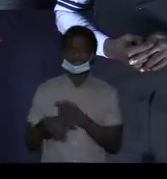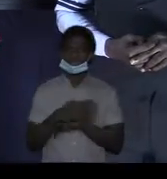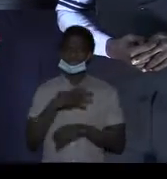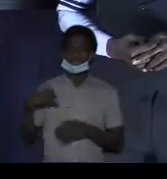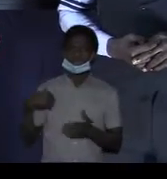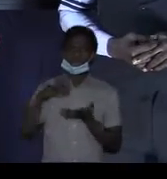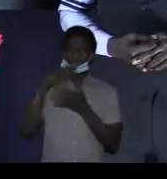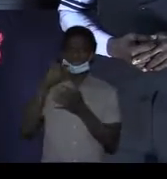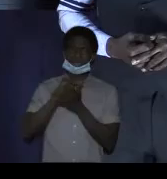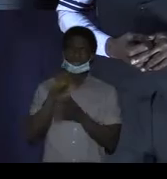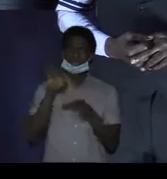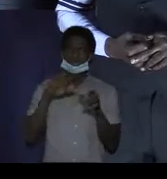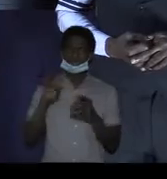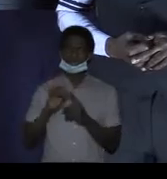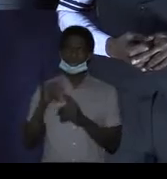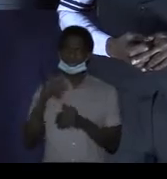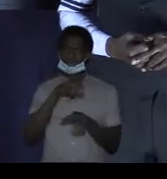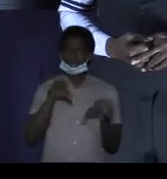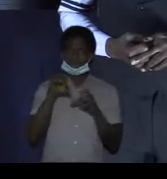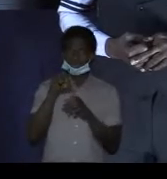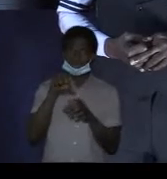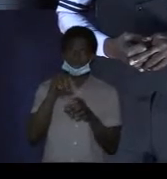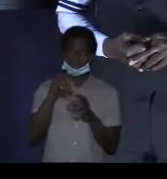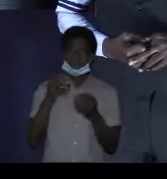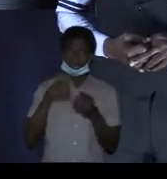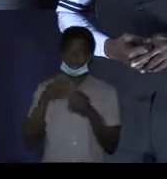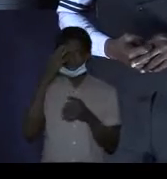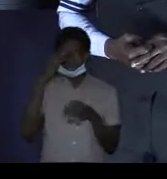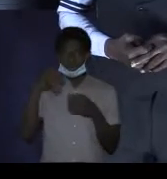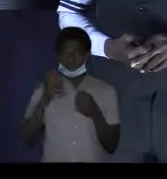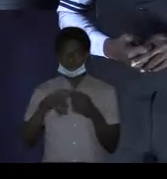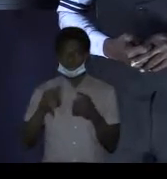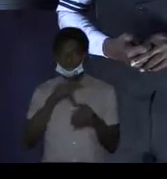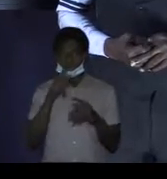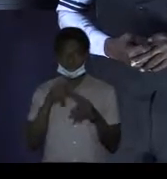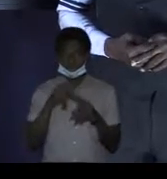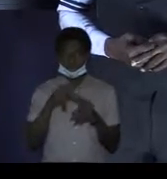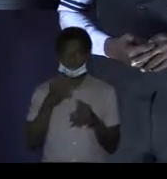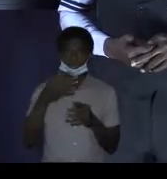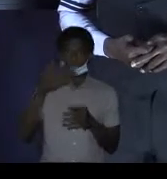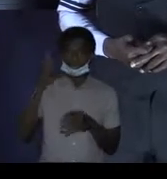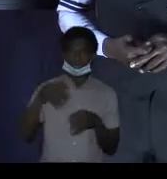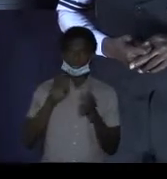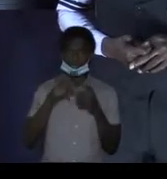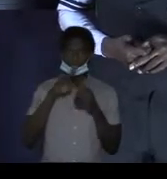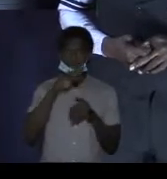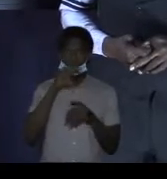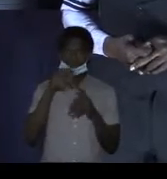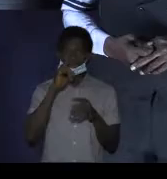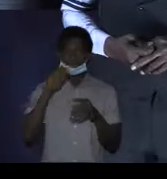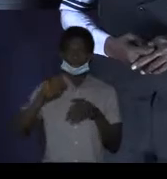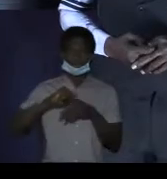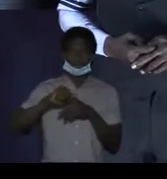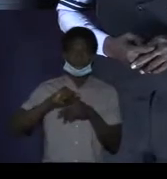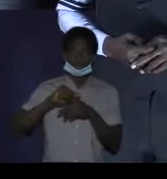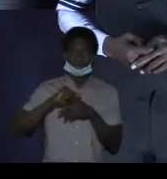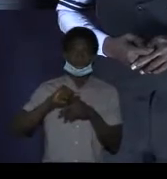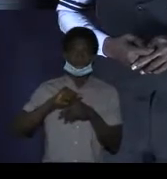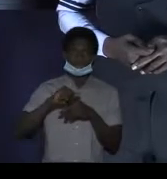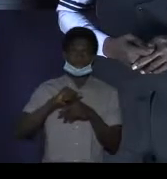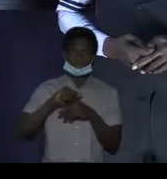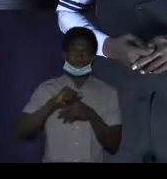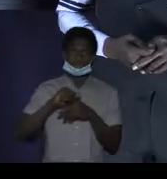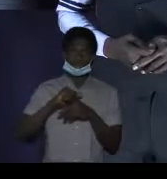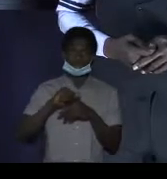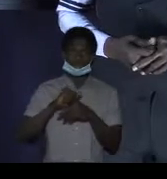today, and we hope that you did too. Now, do you want to know how you can be perfect at what you do? The best way to be perfect is to